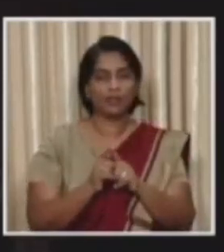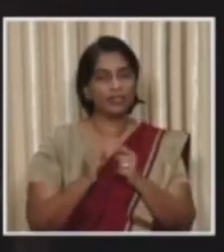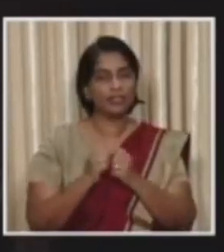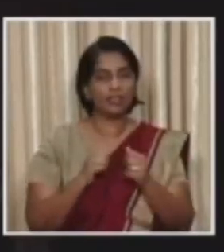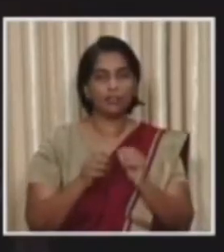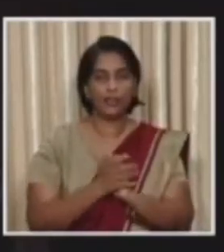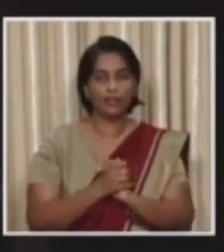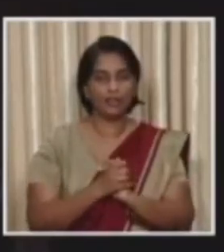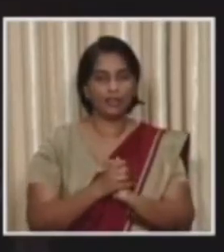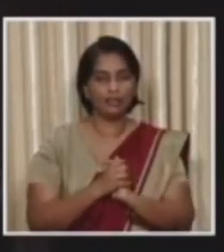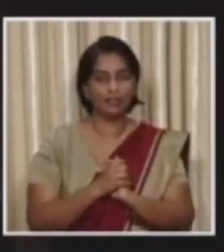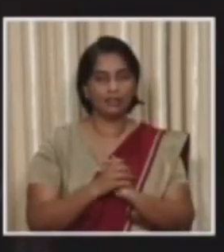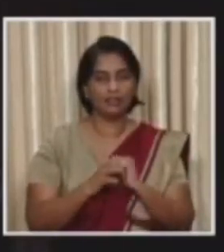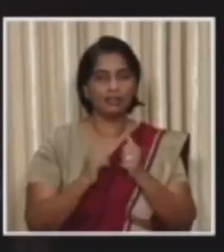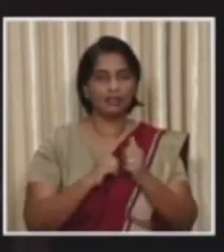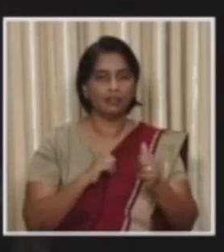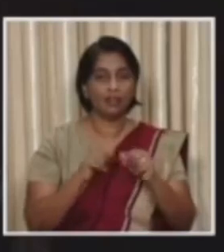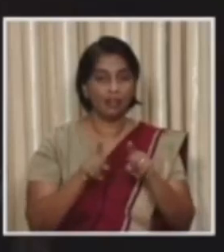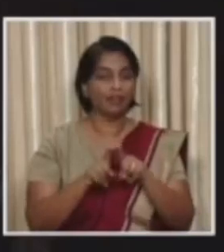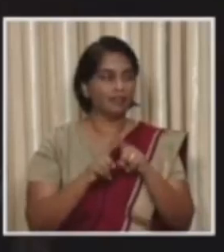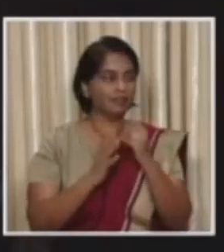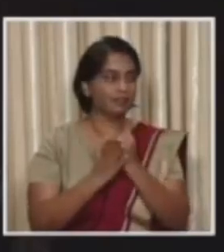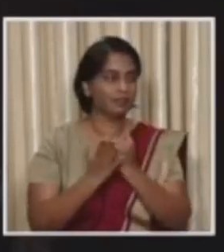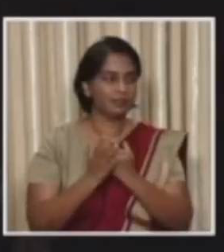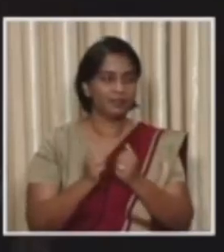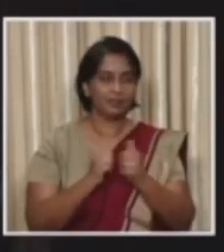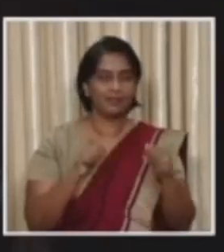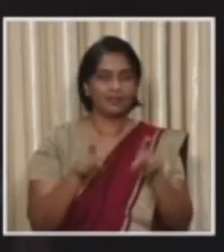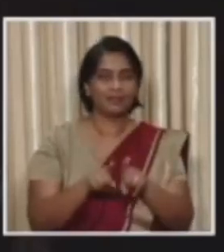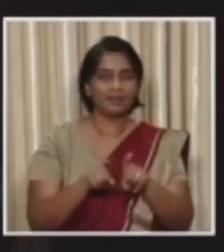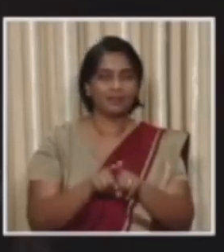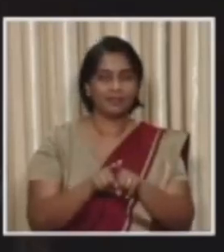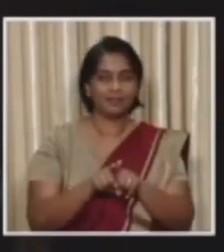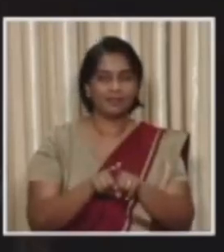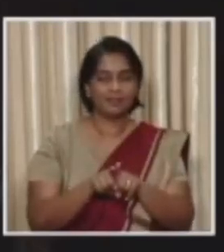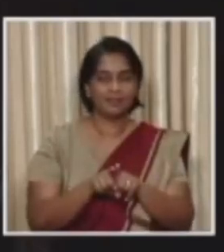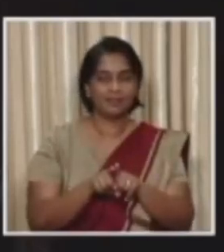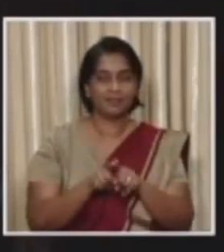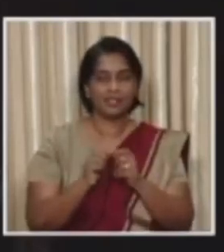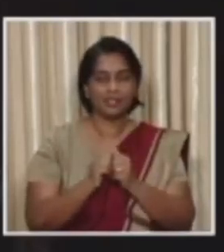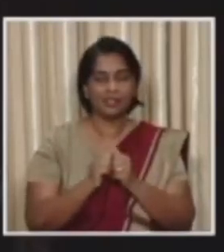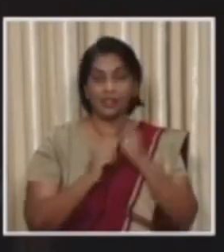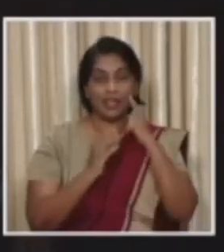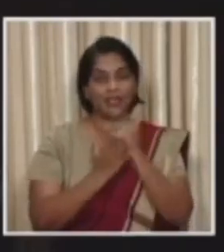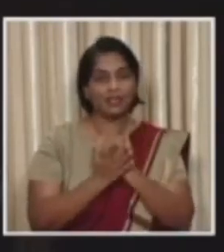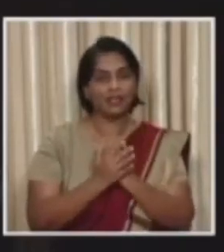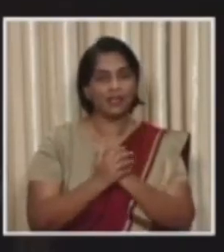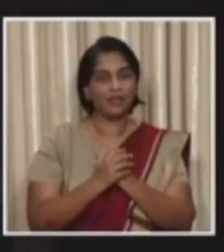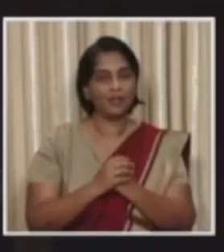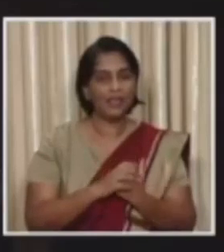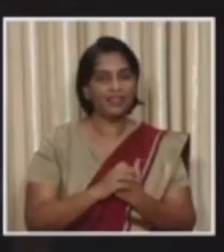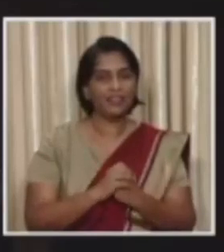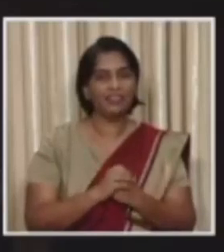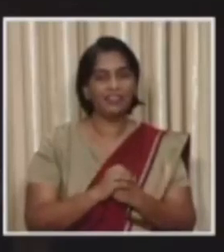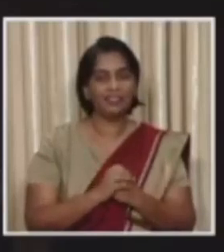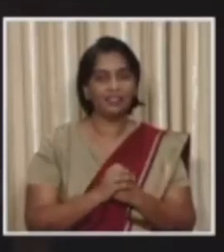Marxist analysis, it may be neoliberal analysis, it is all right. But they are going to place those manifestos in the reality of Sri